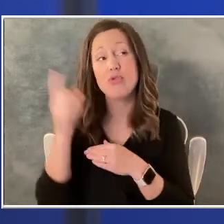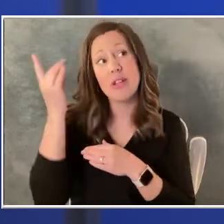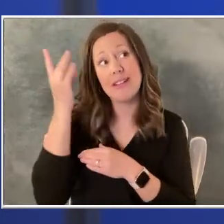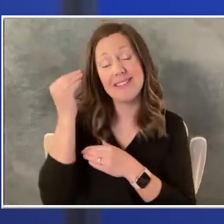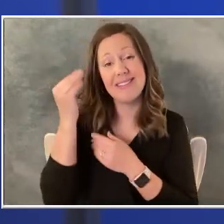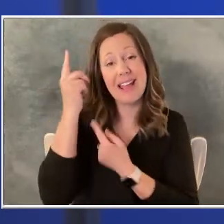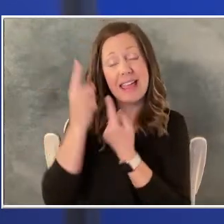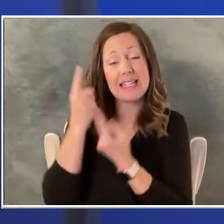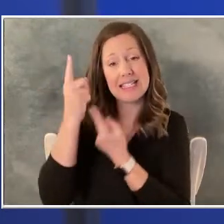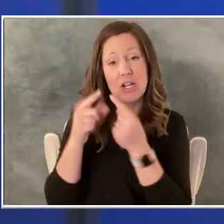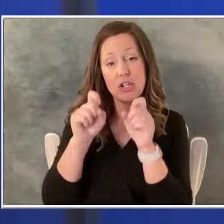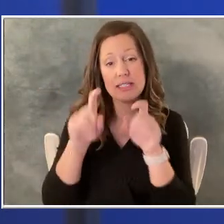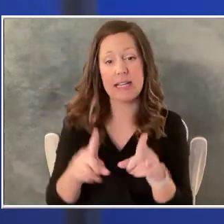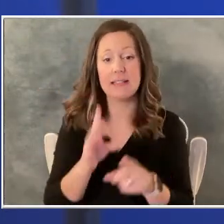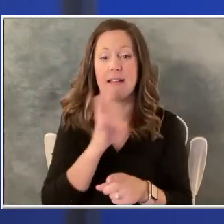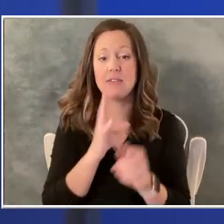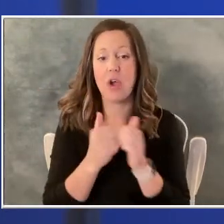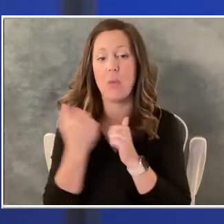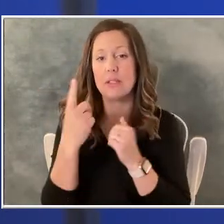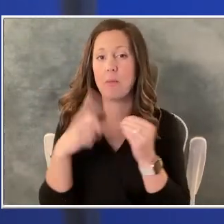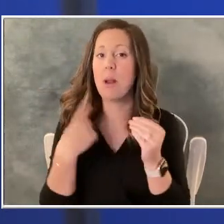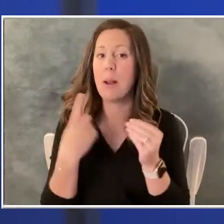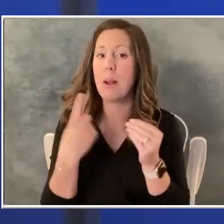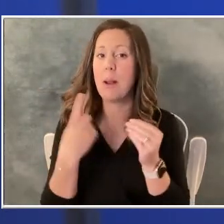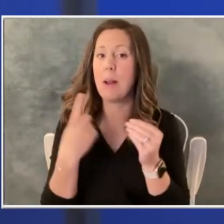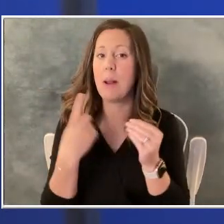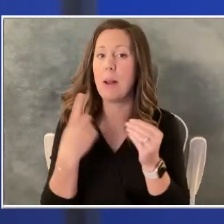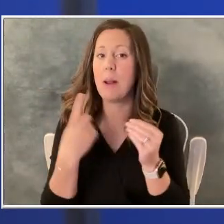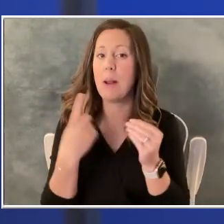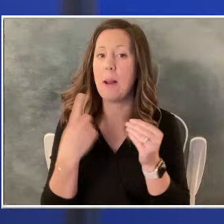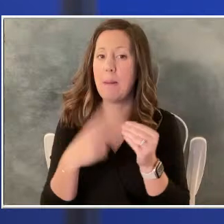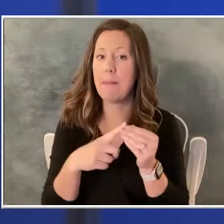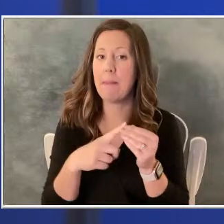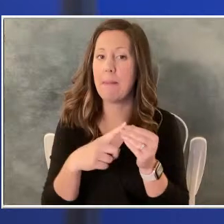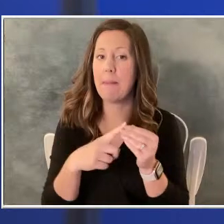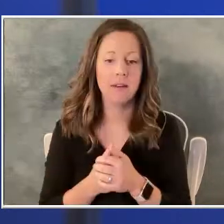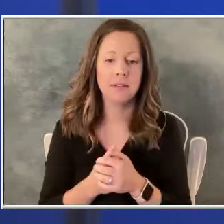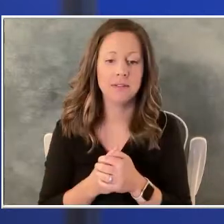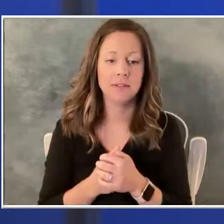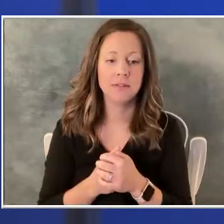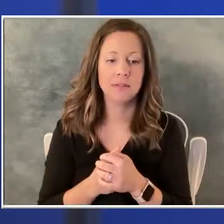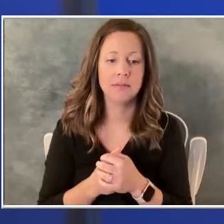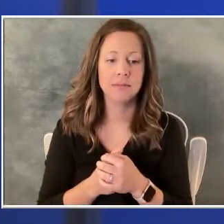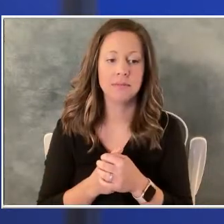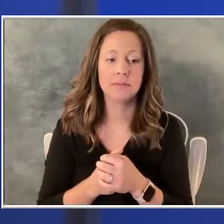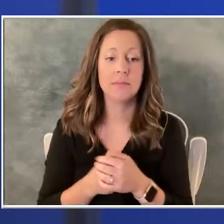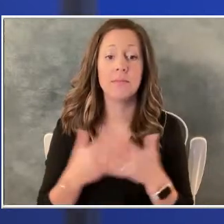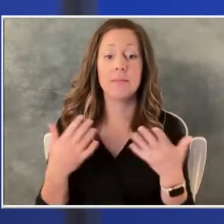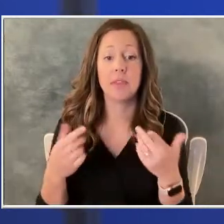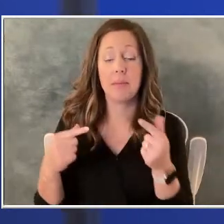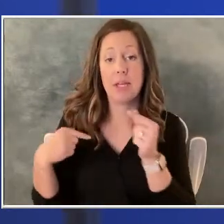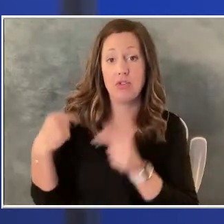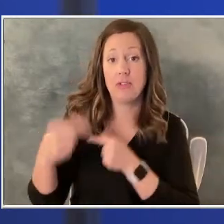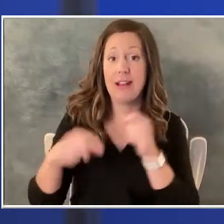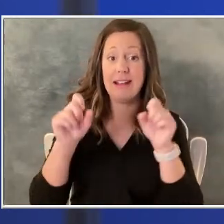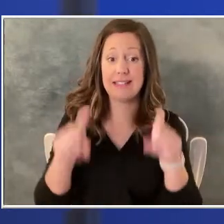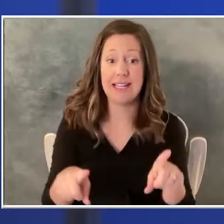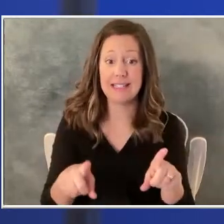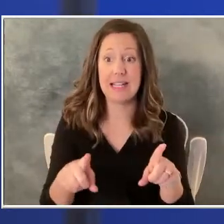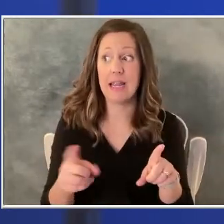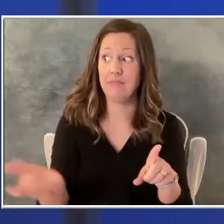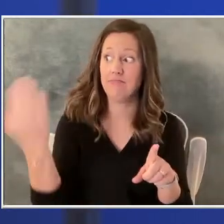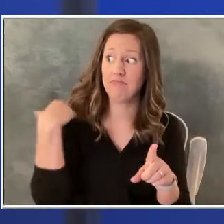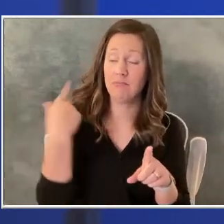somebody about it. It used to be that genetic testing was hard to get covered by insurance and cost $3,000